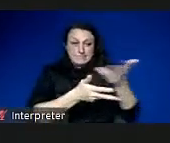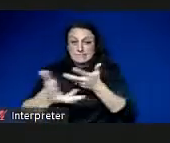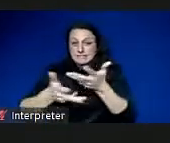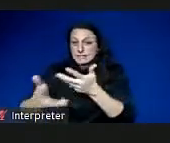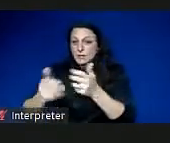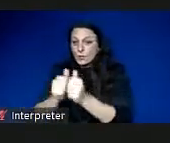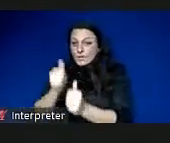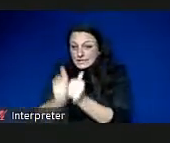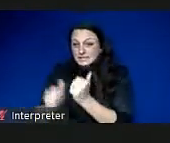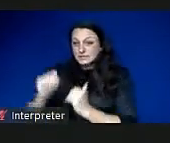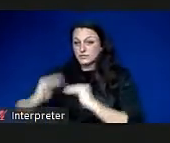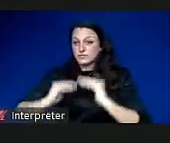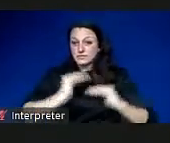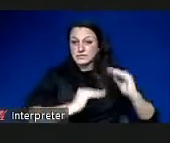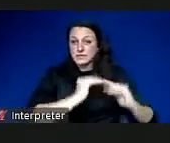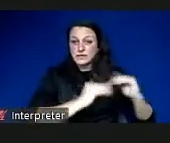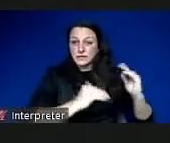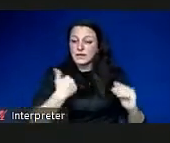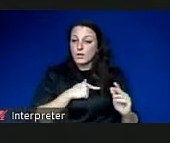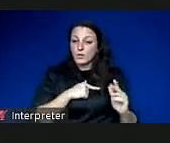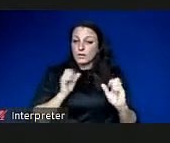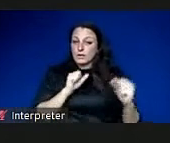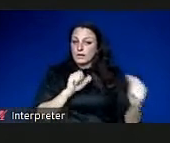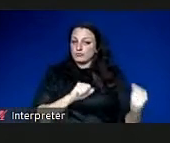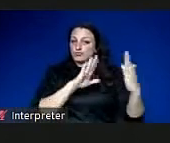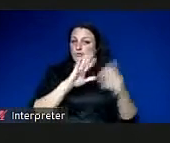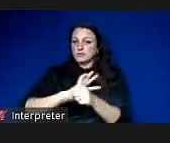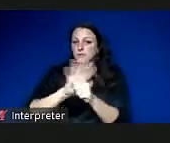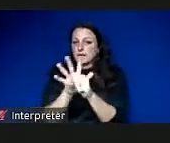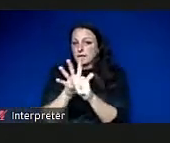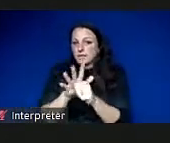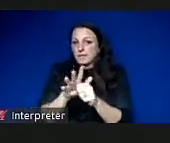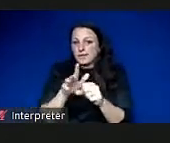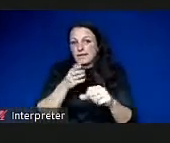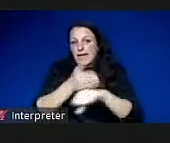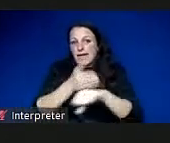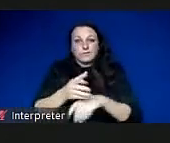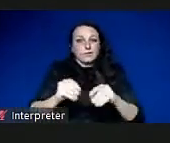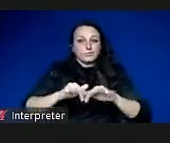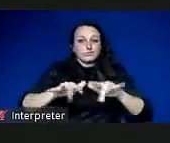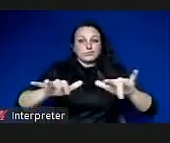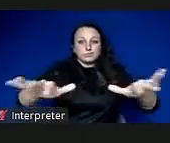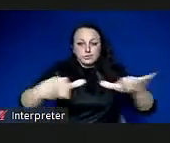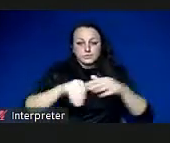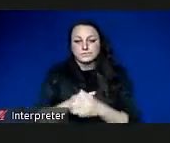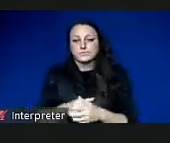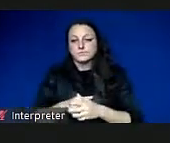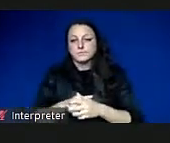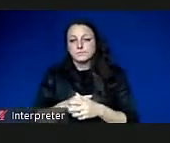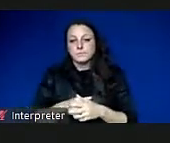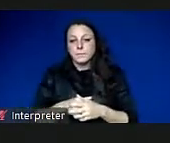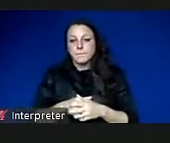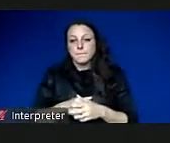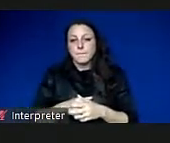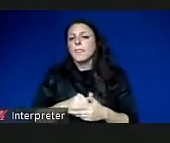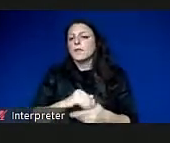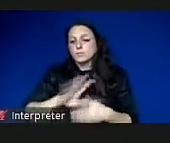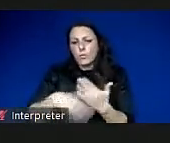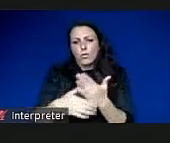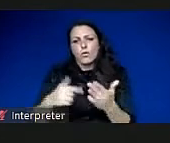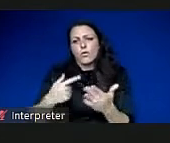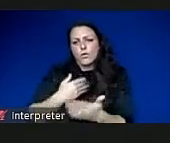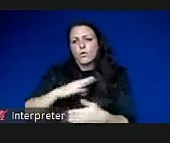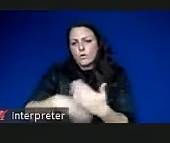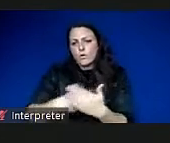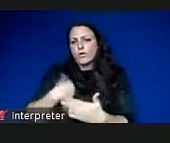solutions to address this pandemic as it began to spread. And I think we've all seen that continue to be a bit